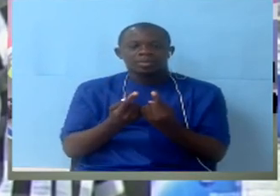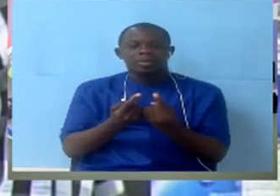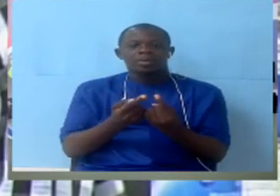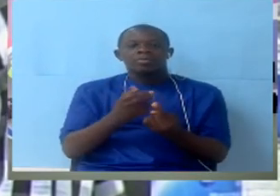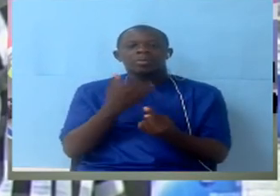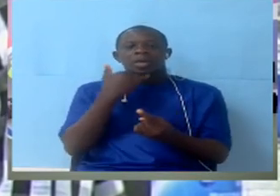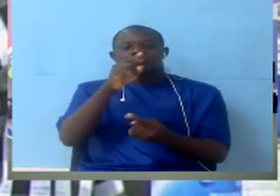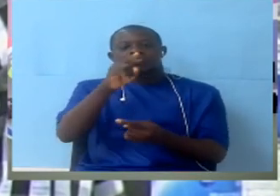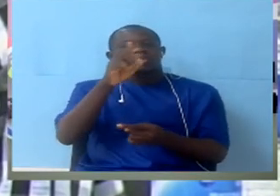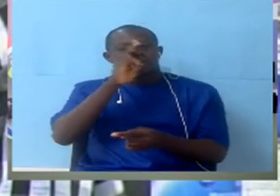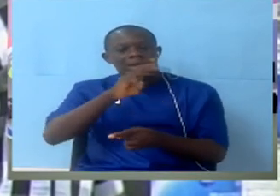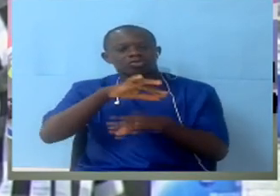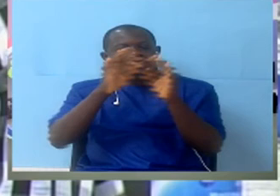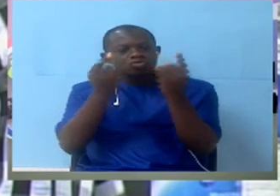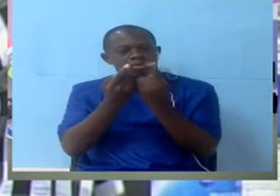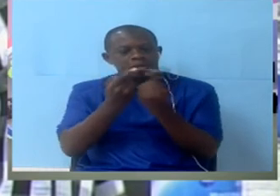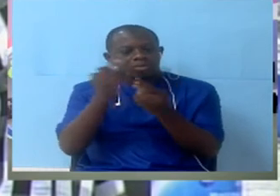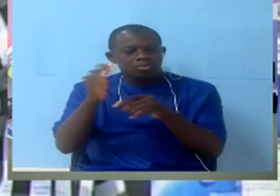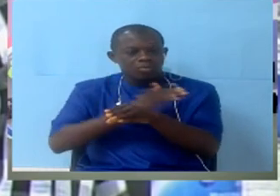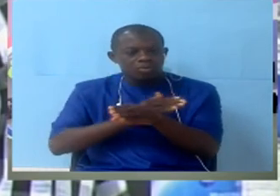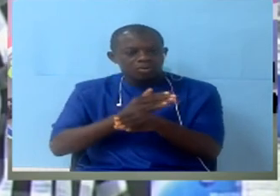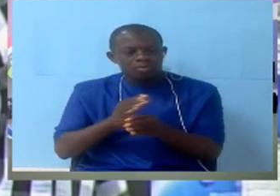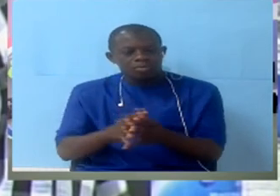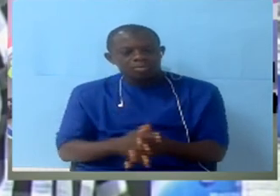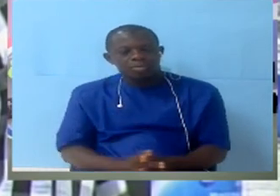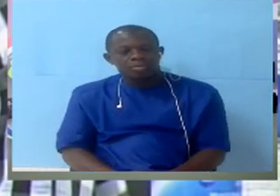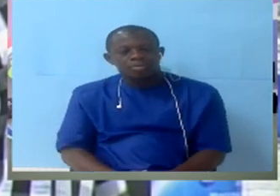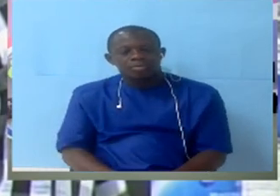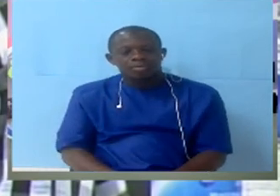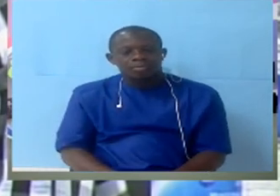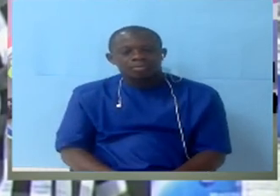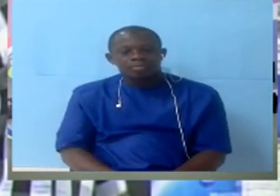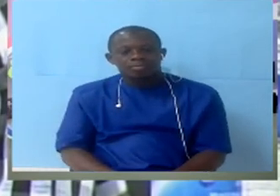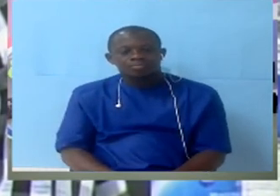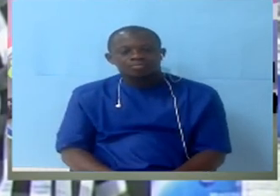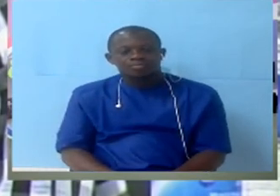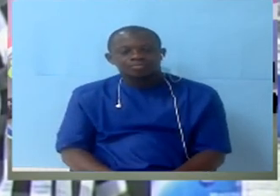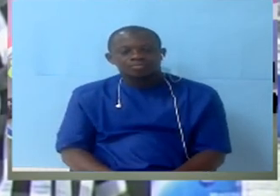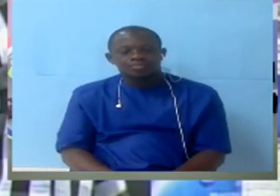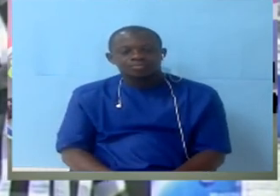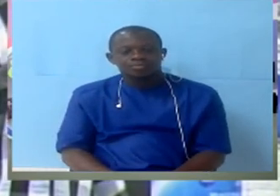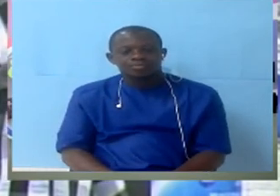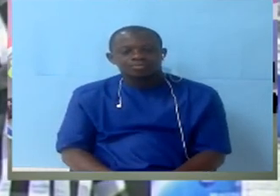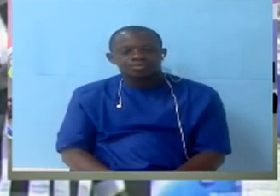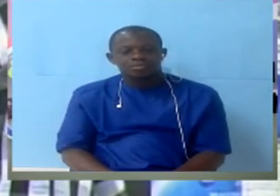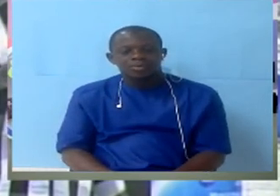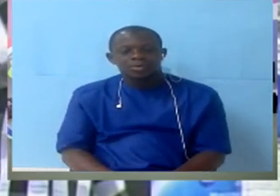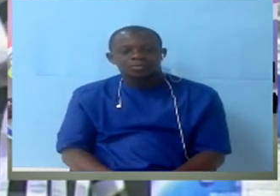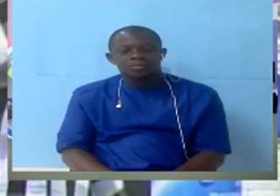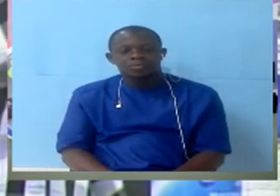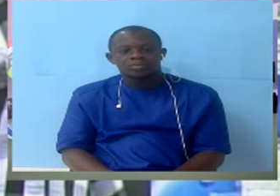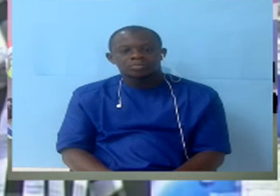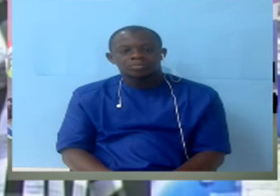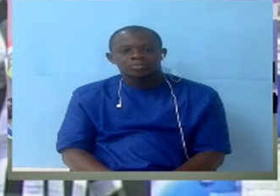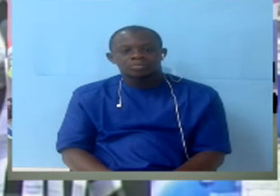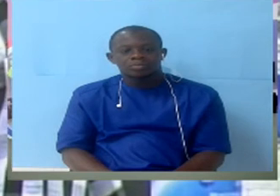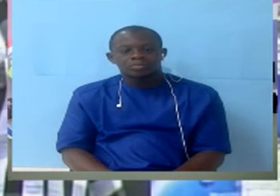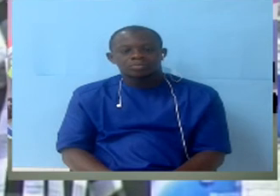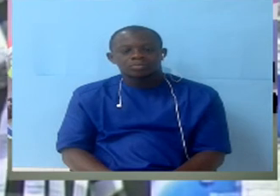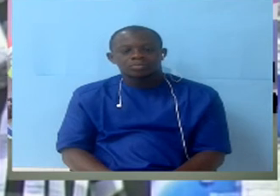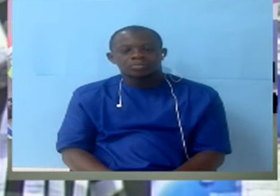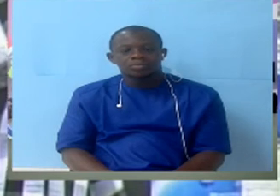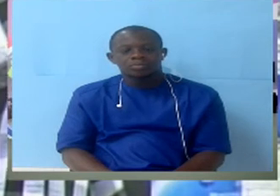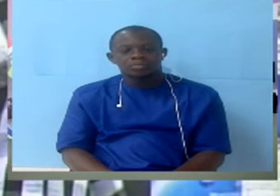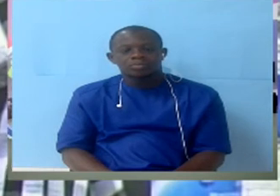solution at all? Enara na fero soro na akoto leba, nyala ba. Because mom actually most of me alone ko. As a solution of Dino,